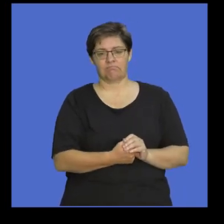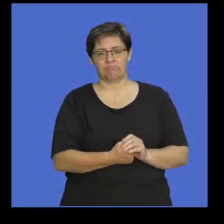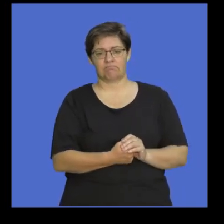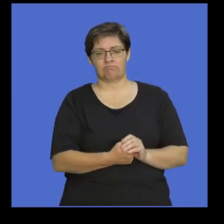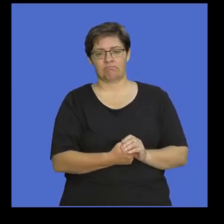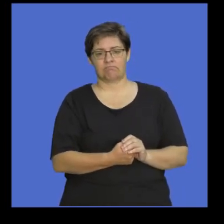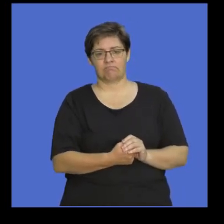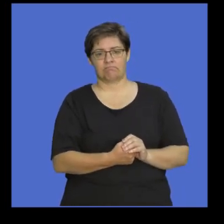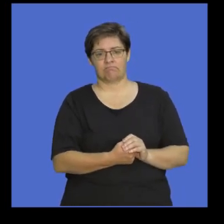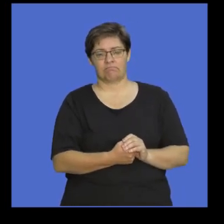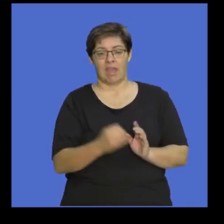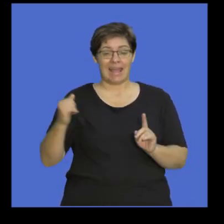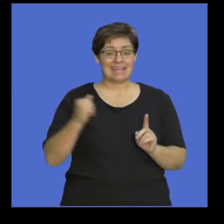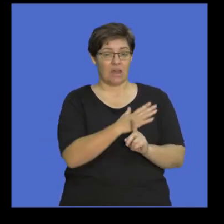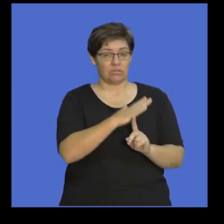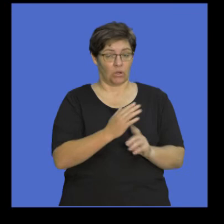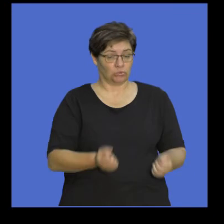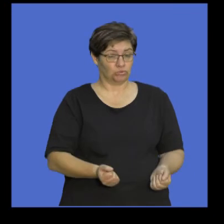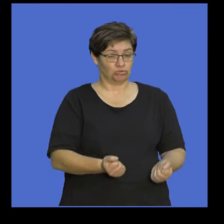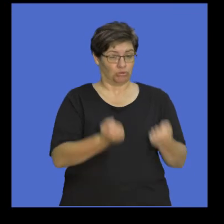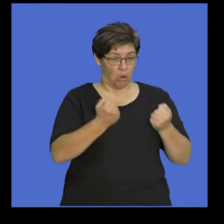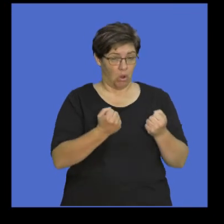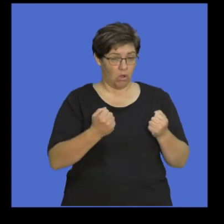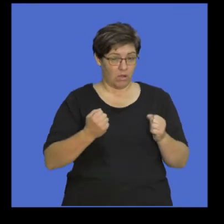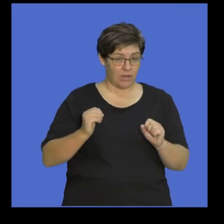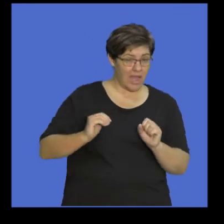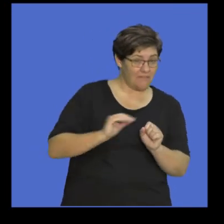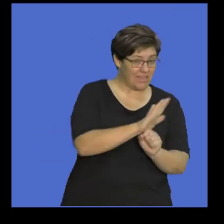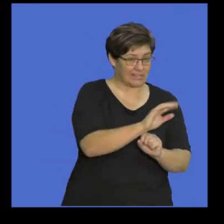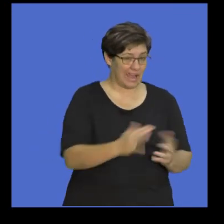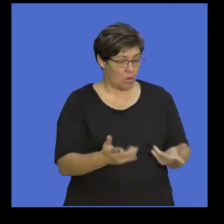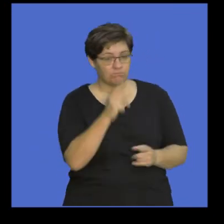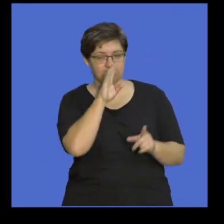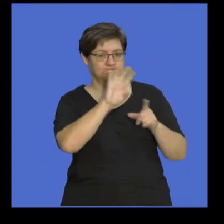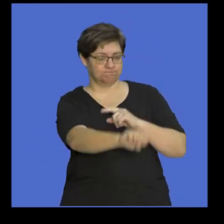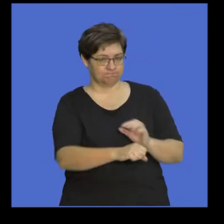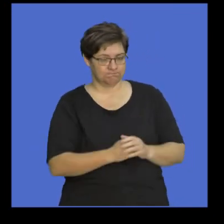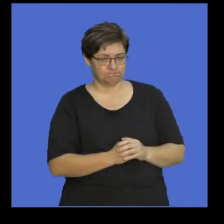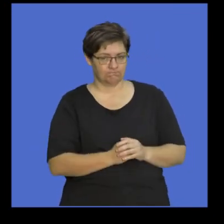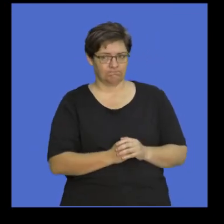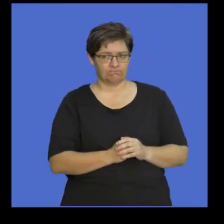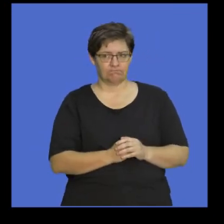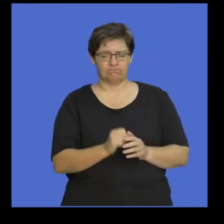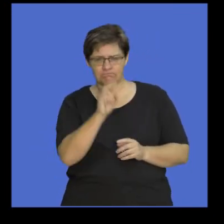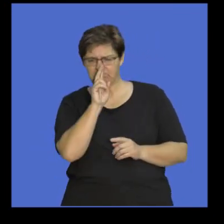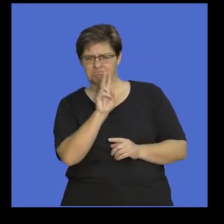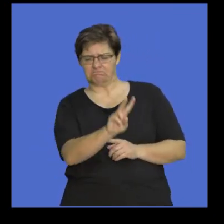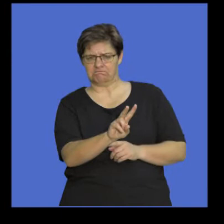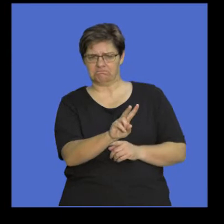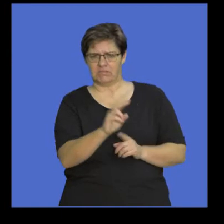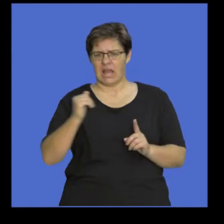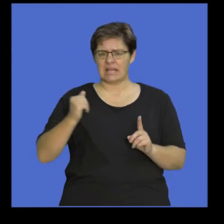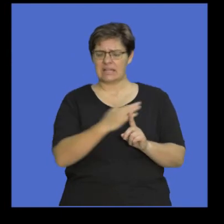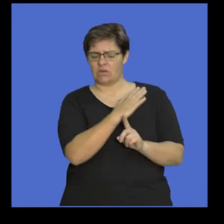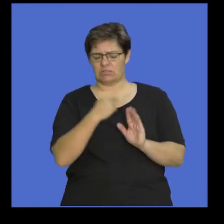affects the magnitude of current, right? Okay, so in a series circuit, what is it that we notice about the current in the